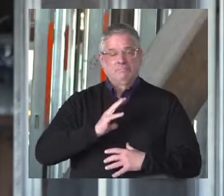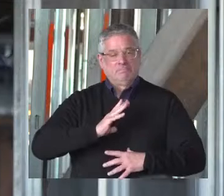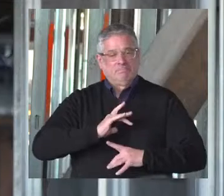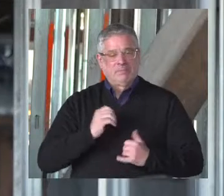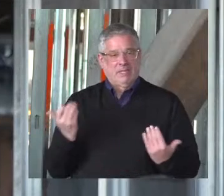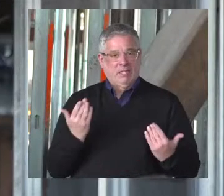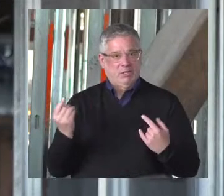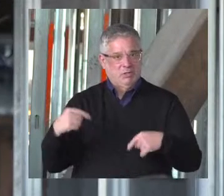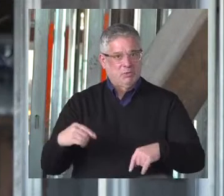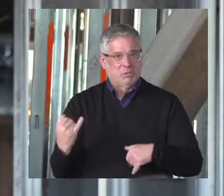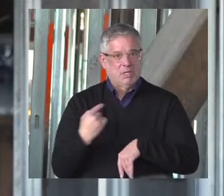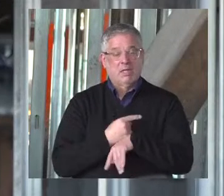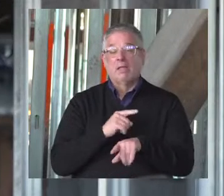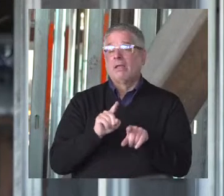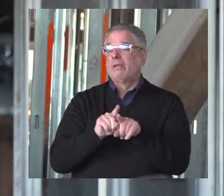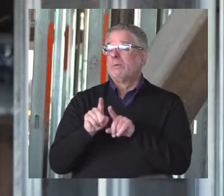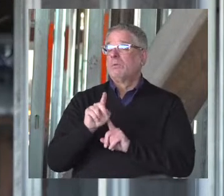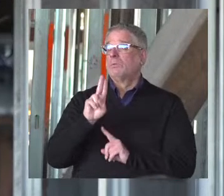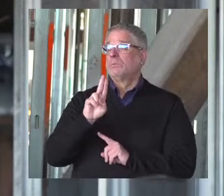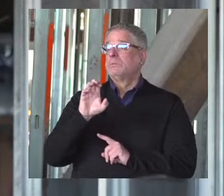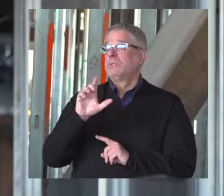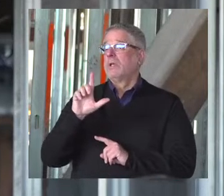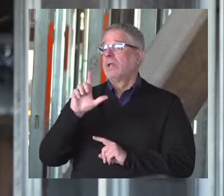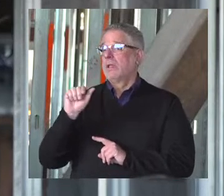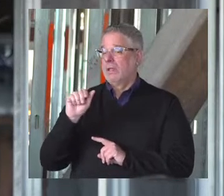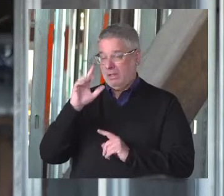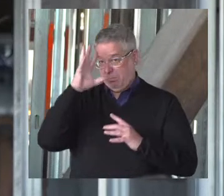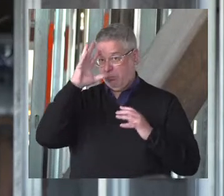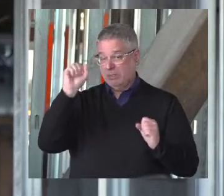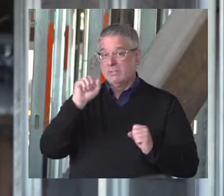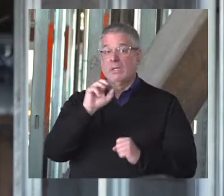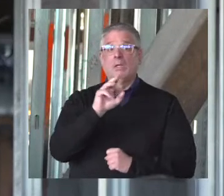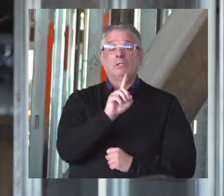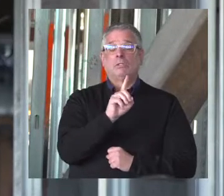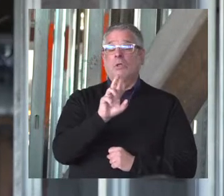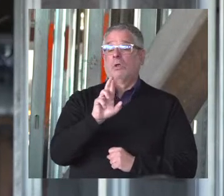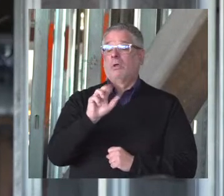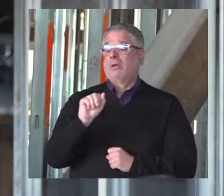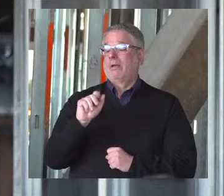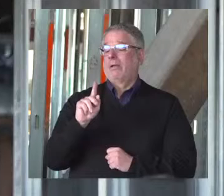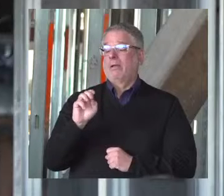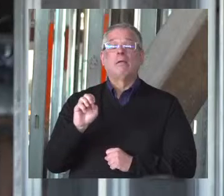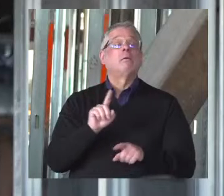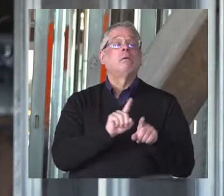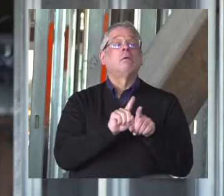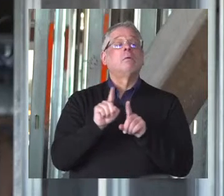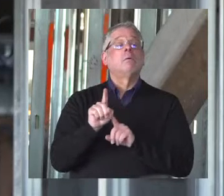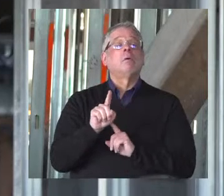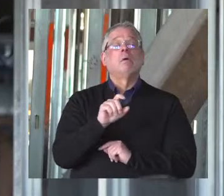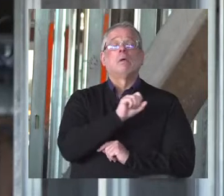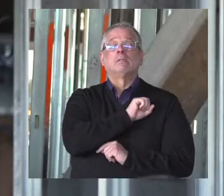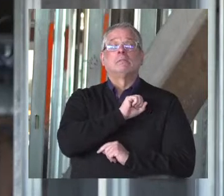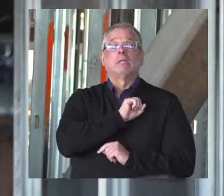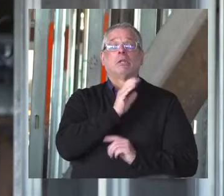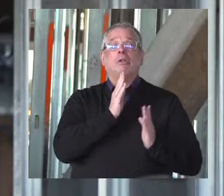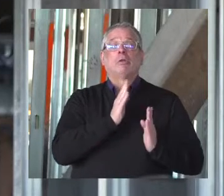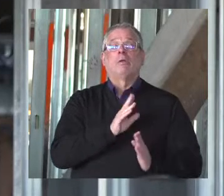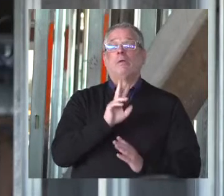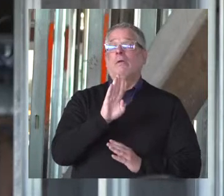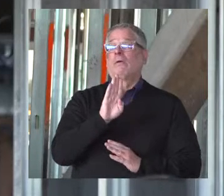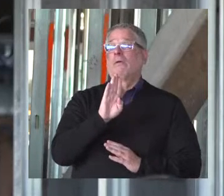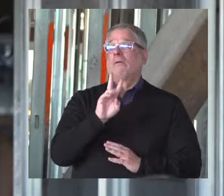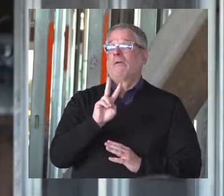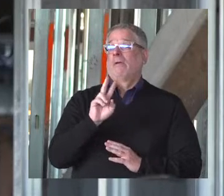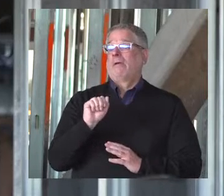here today, as well as University of California President Michael Drake, as well as Senator Ben Allen and